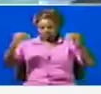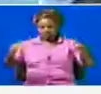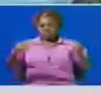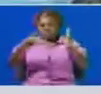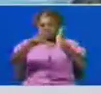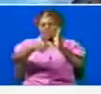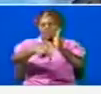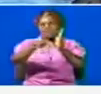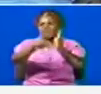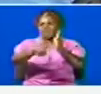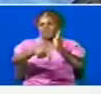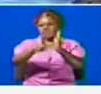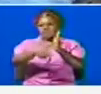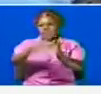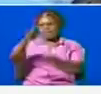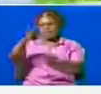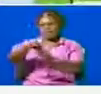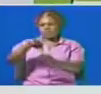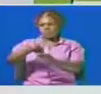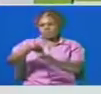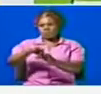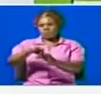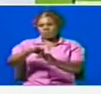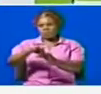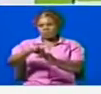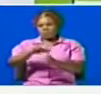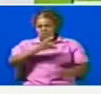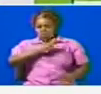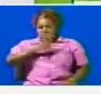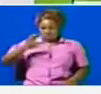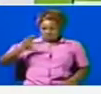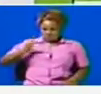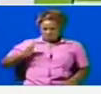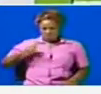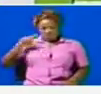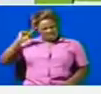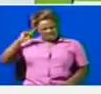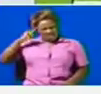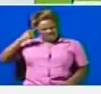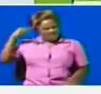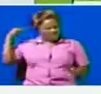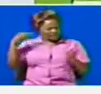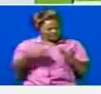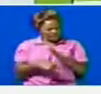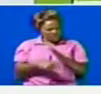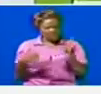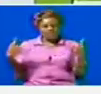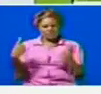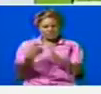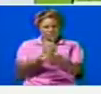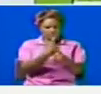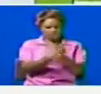the planned exercise in Luo Nyanza. The commission has deliberated on the various incidents